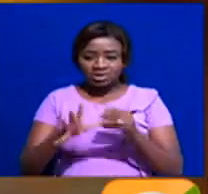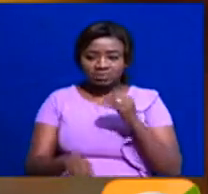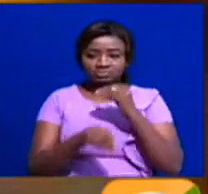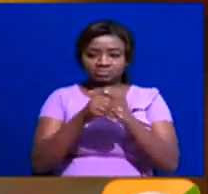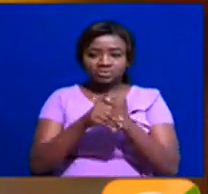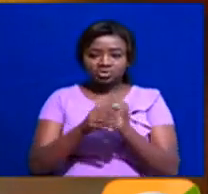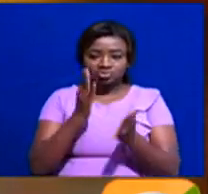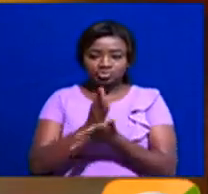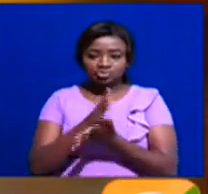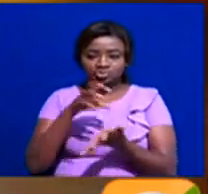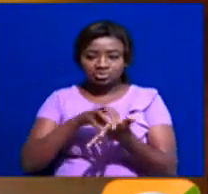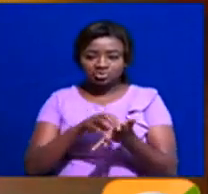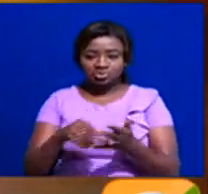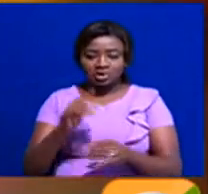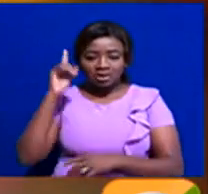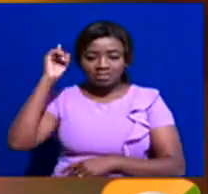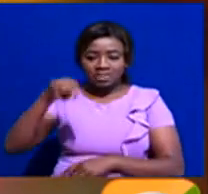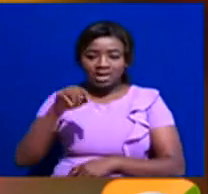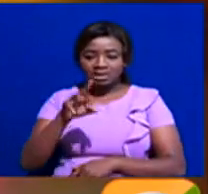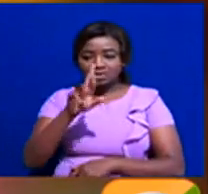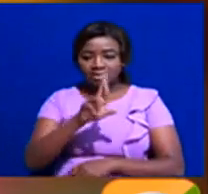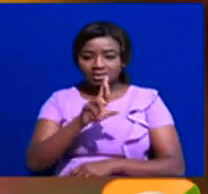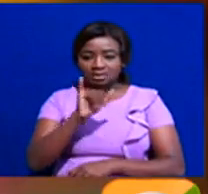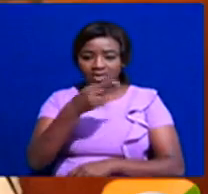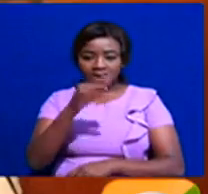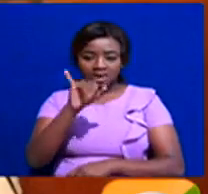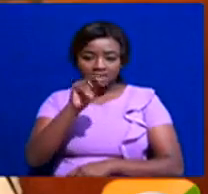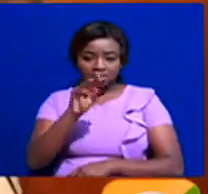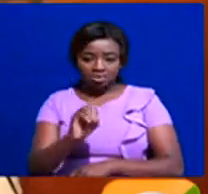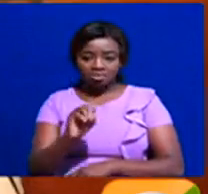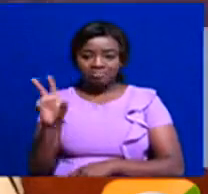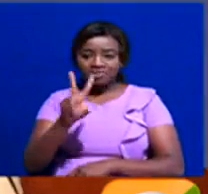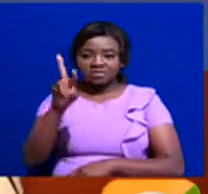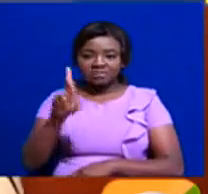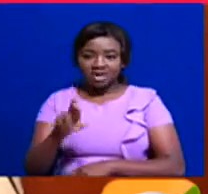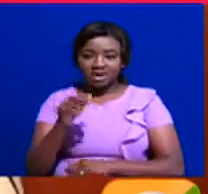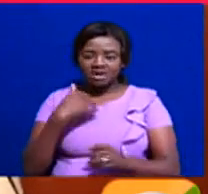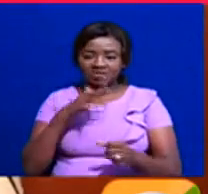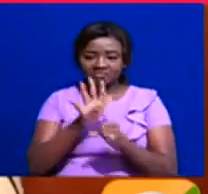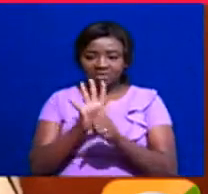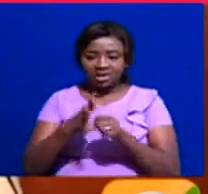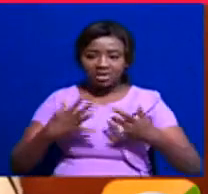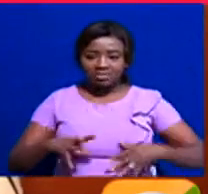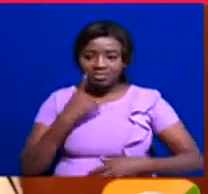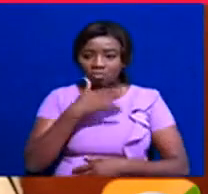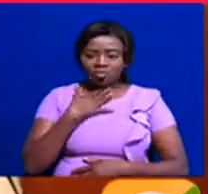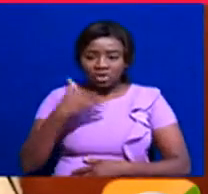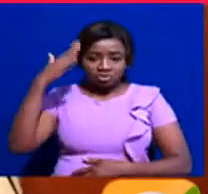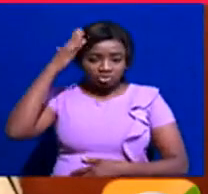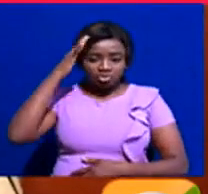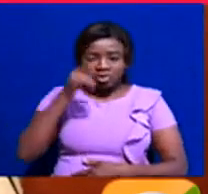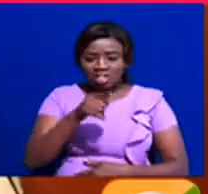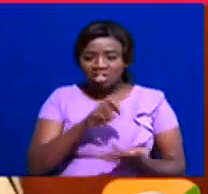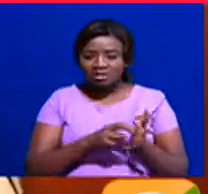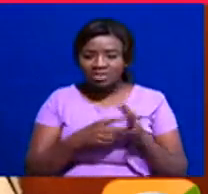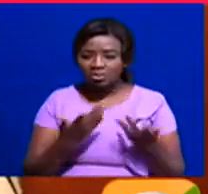technology, Black Rhino VR relies heavily on word of mouth for business. A lot of people are yet to really know what it is, number one,